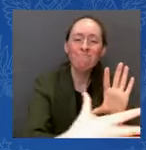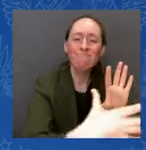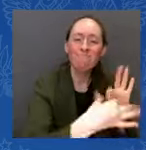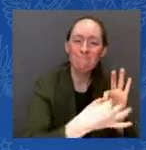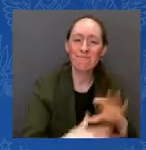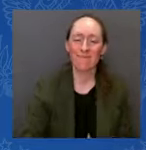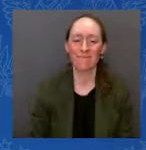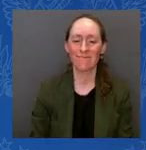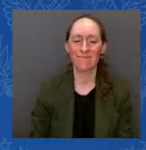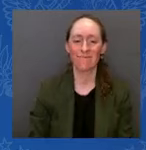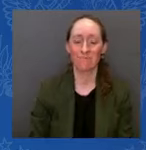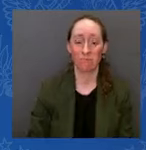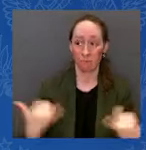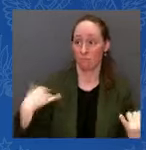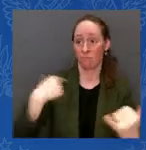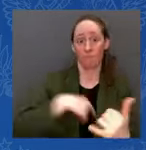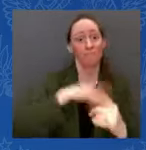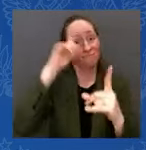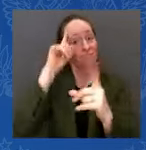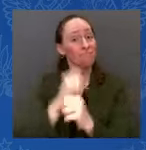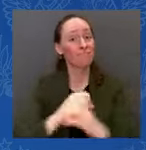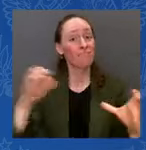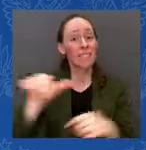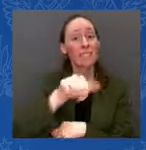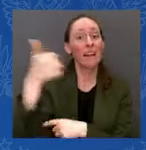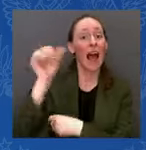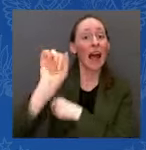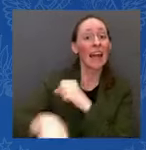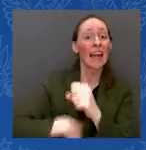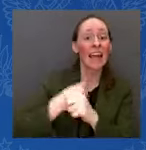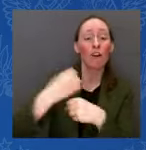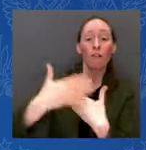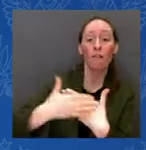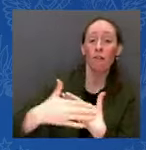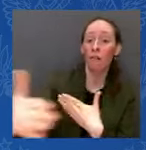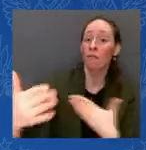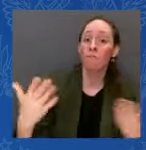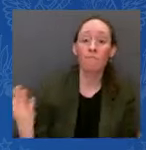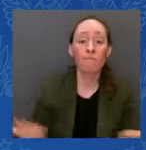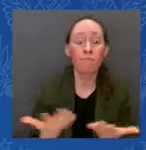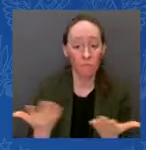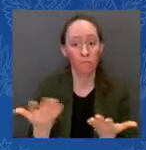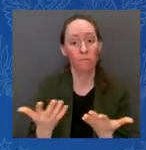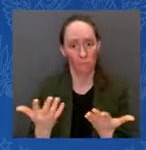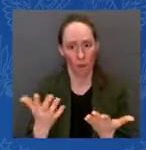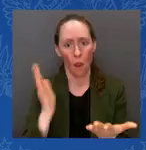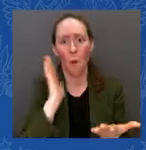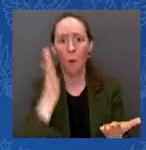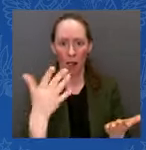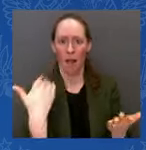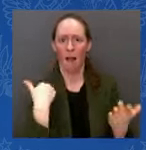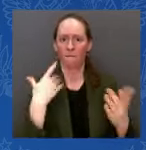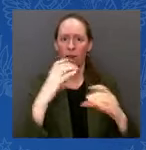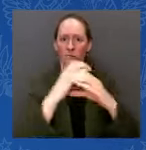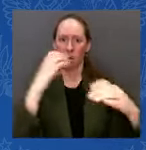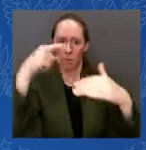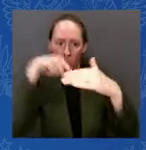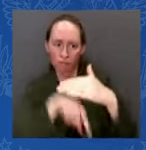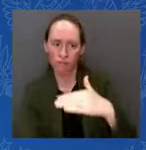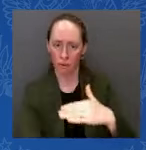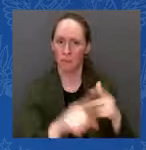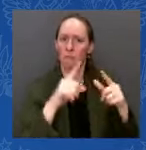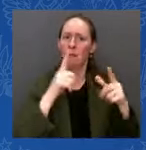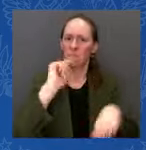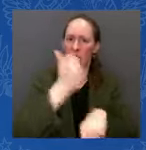three US Virginia-class nuclear-powered submarines. This is the first time in